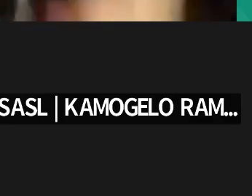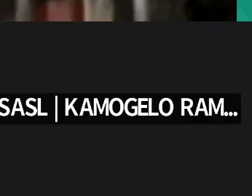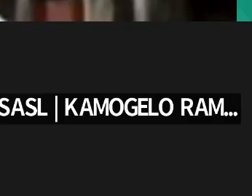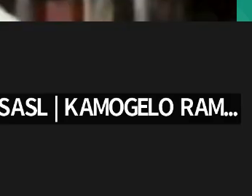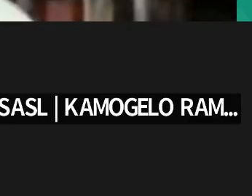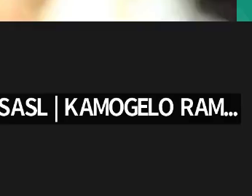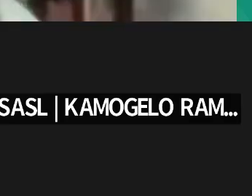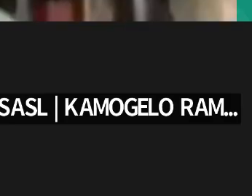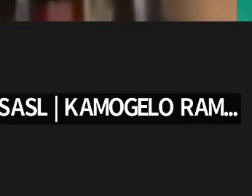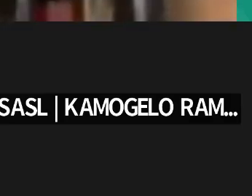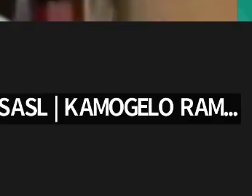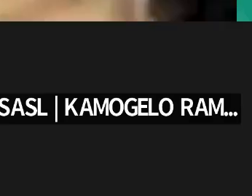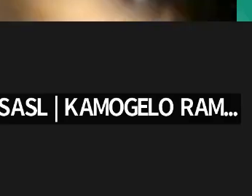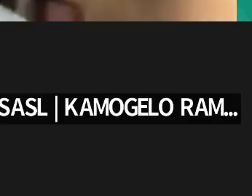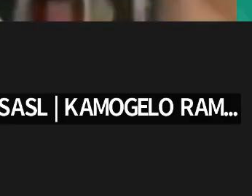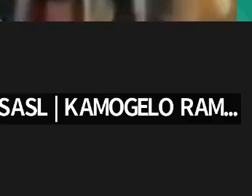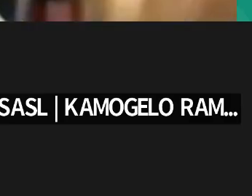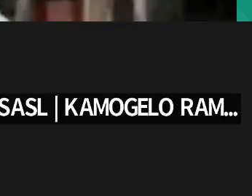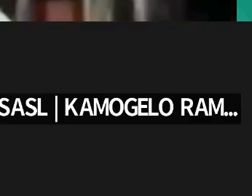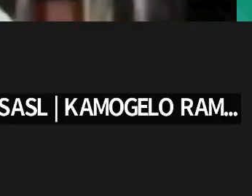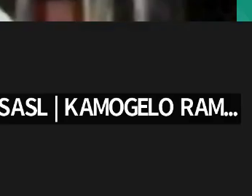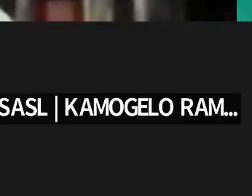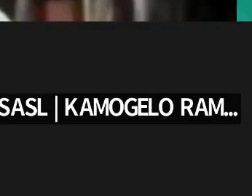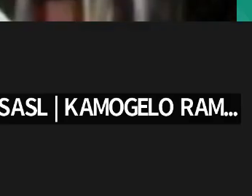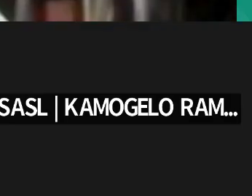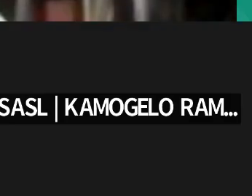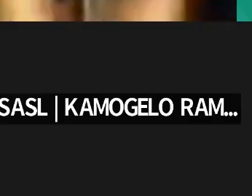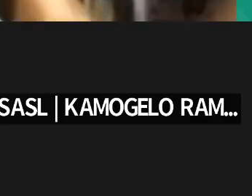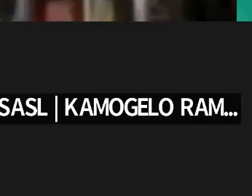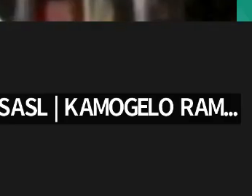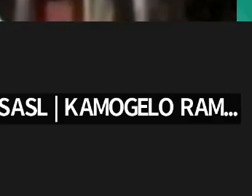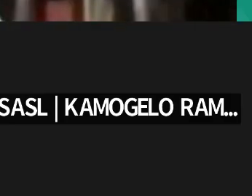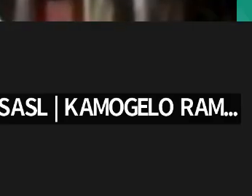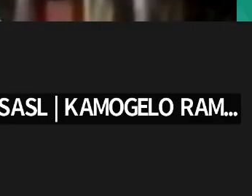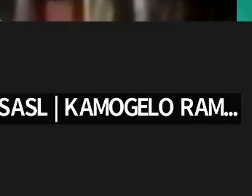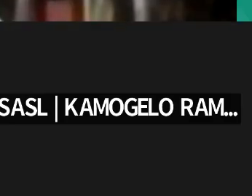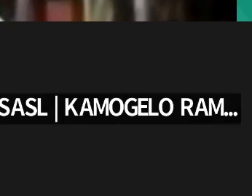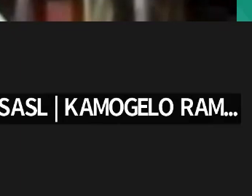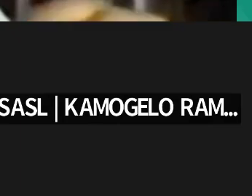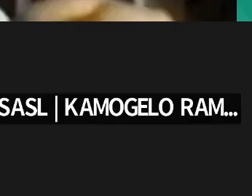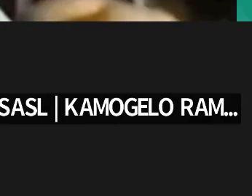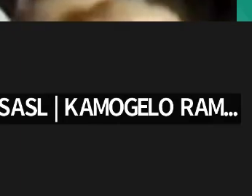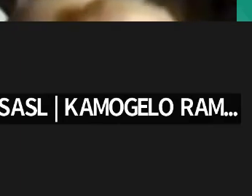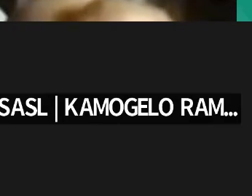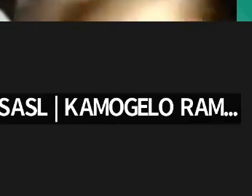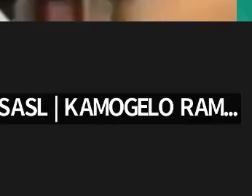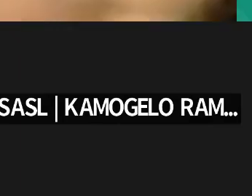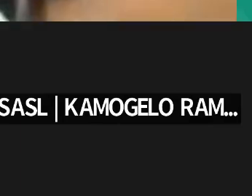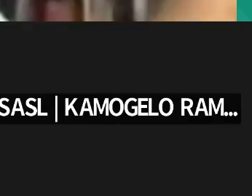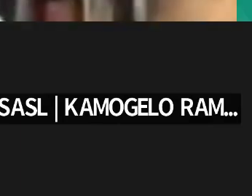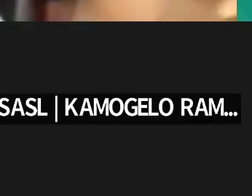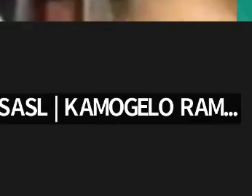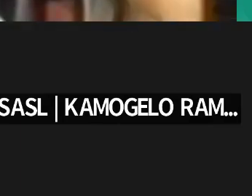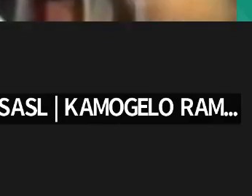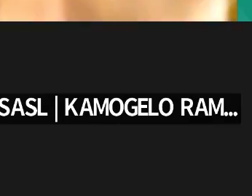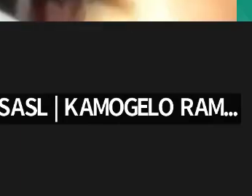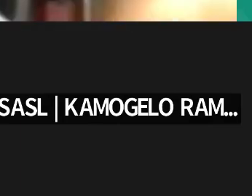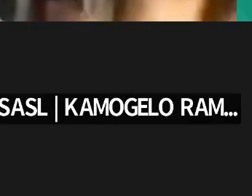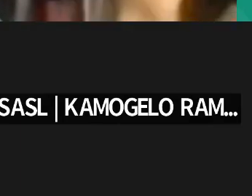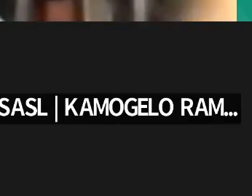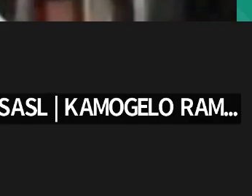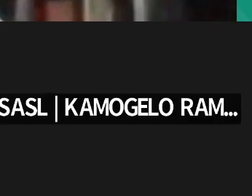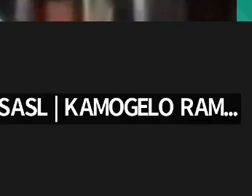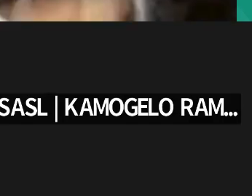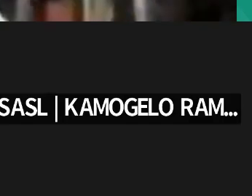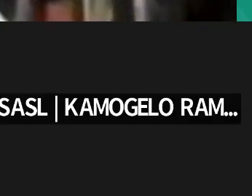are hindered by what adults do in the adult movements. And we already see these silos and these silos really